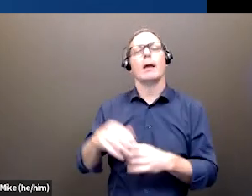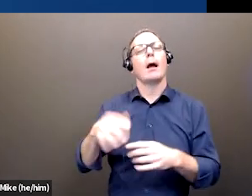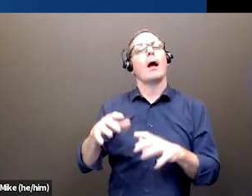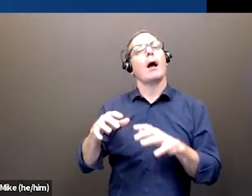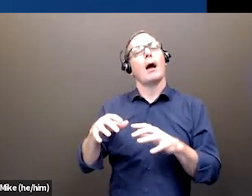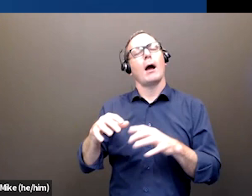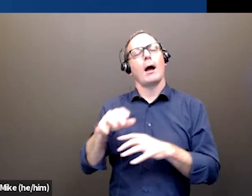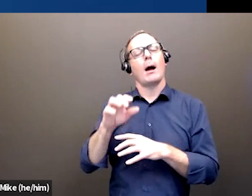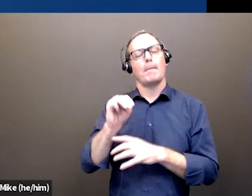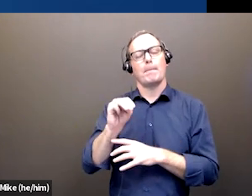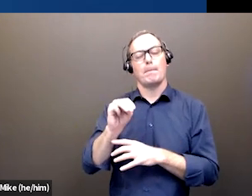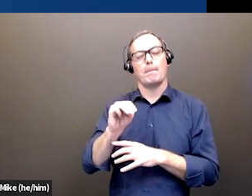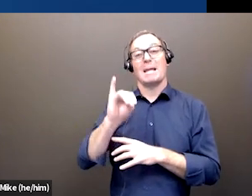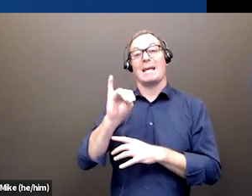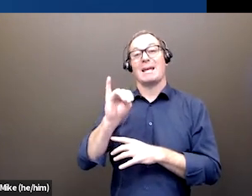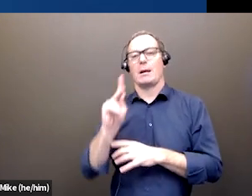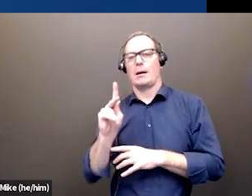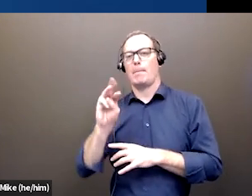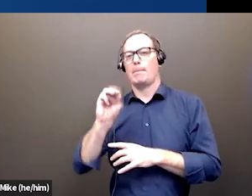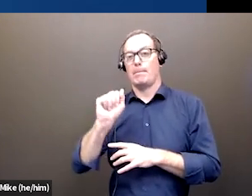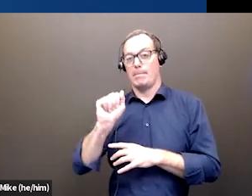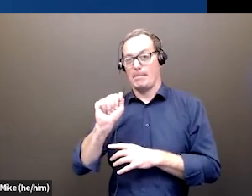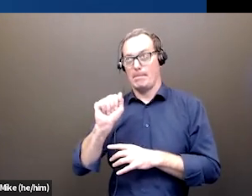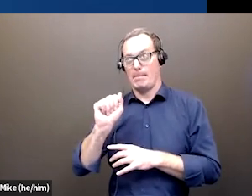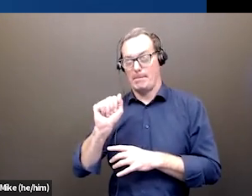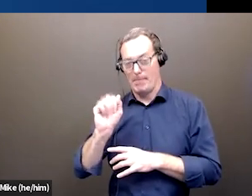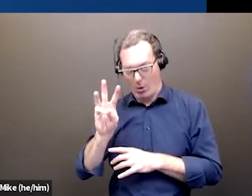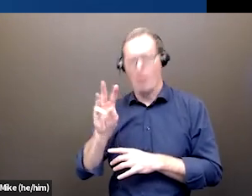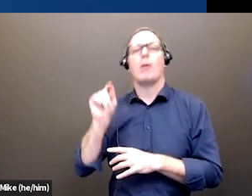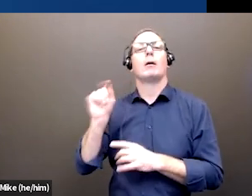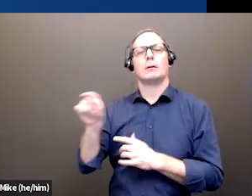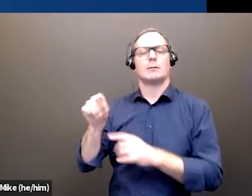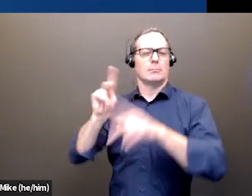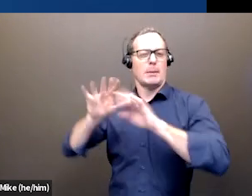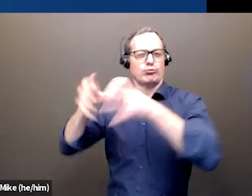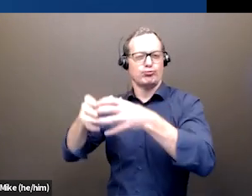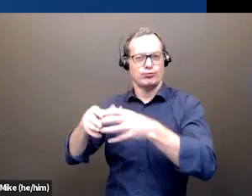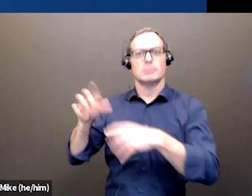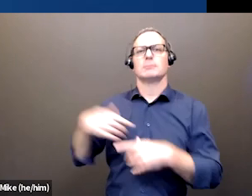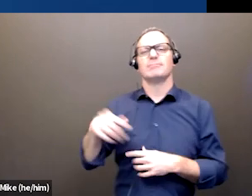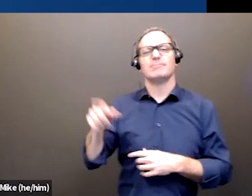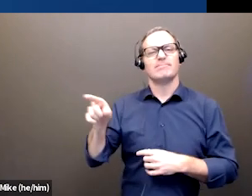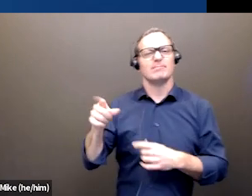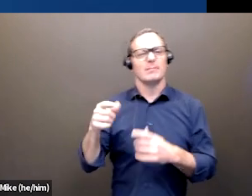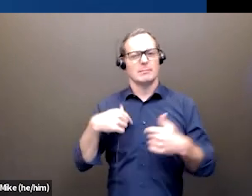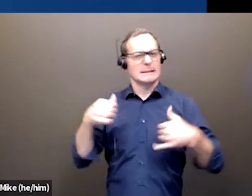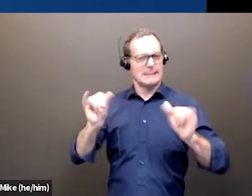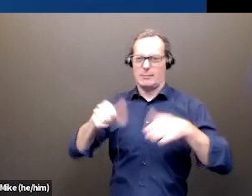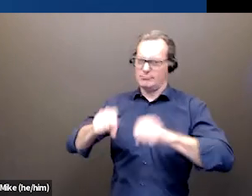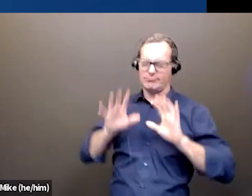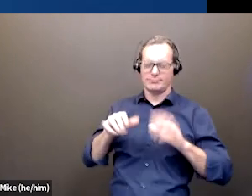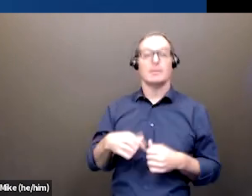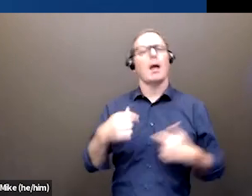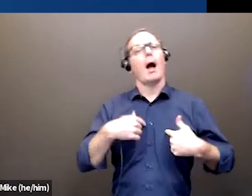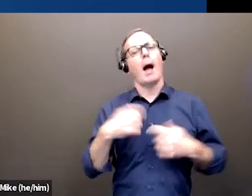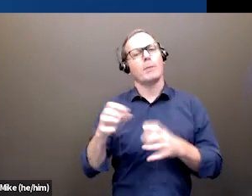of the fog. I'm the coordinator of the CUPW and UPCE PSAC Special Needs and Moving On projects. I'm